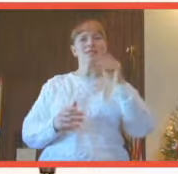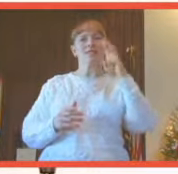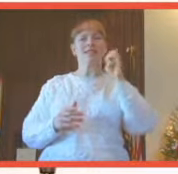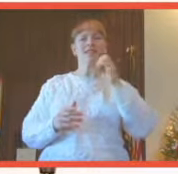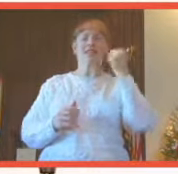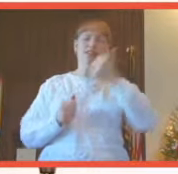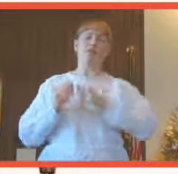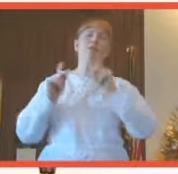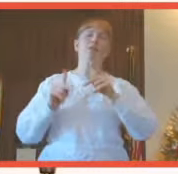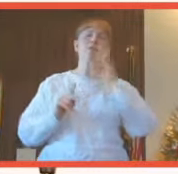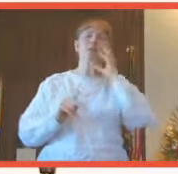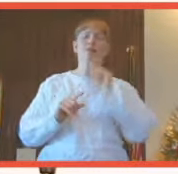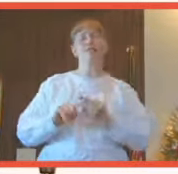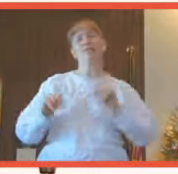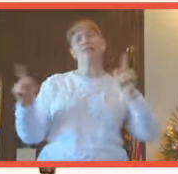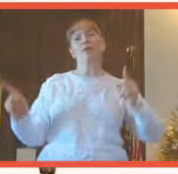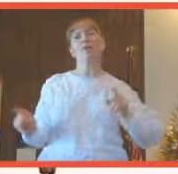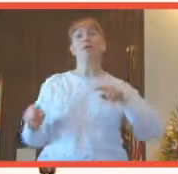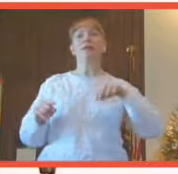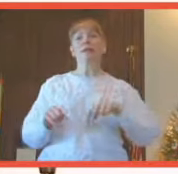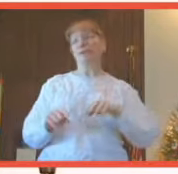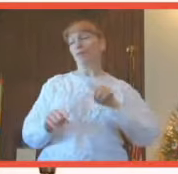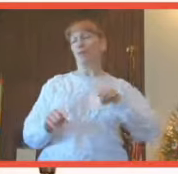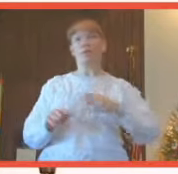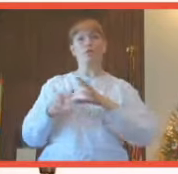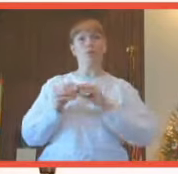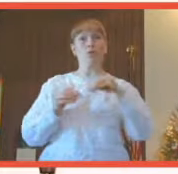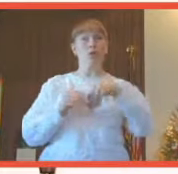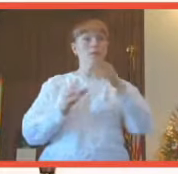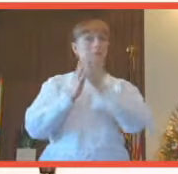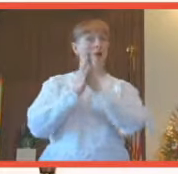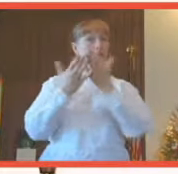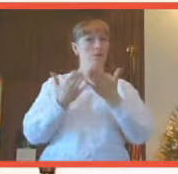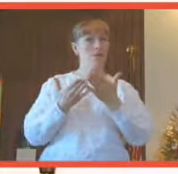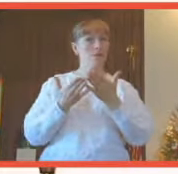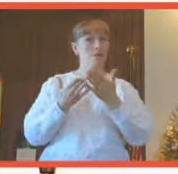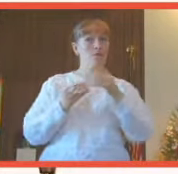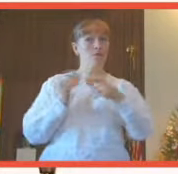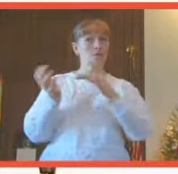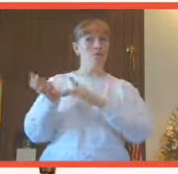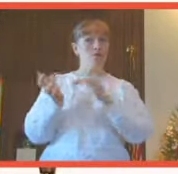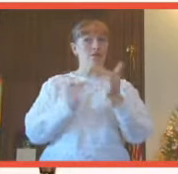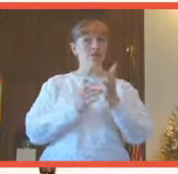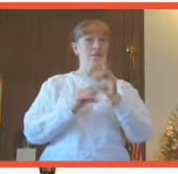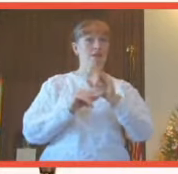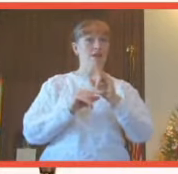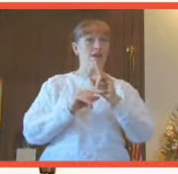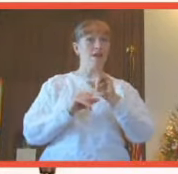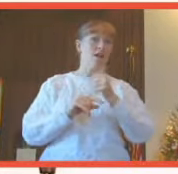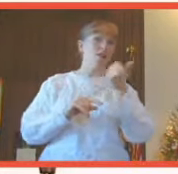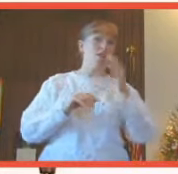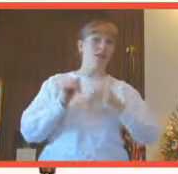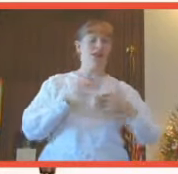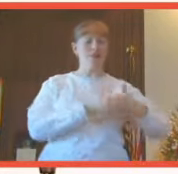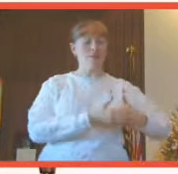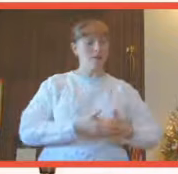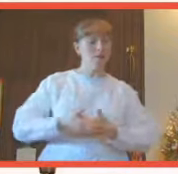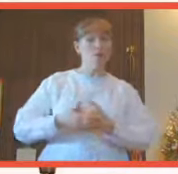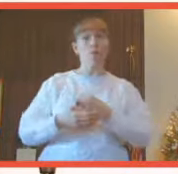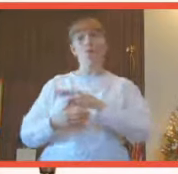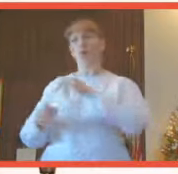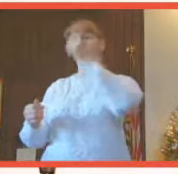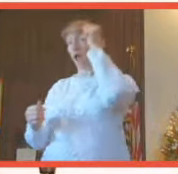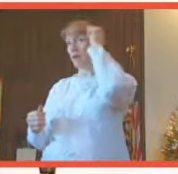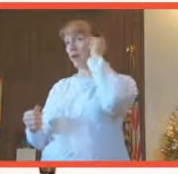Well, this is the one and only story in the Bible of Jesus, other than as an infant or as